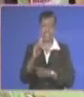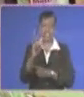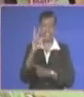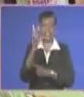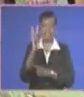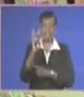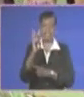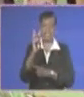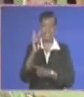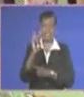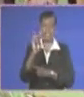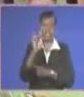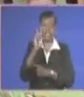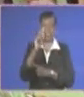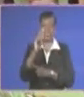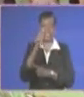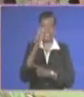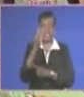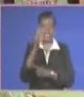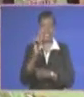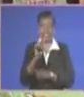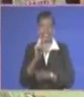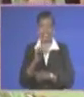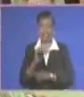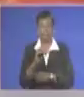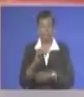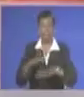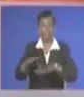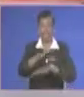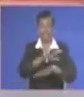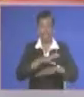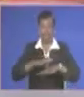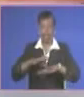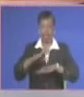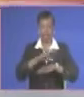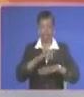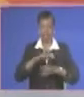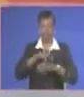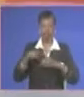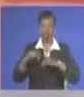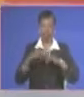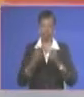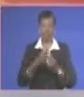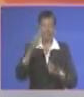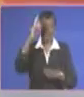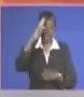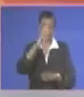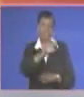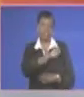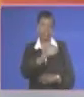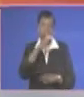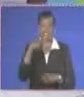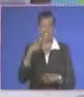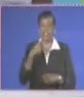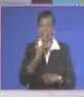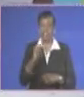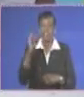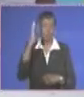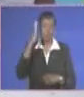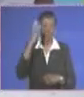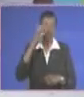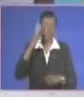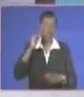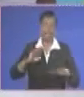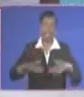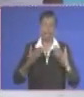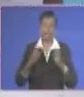2017-2018. Caribbean Civil Group Limited Executive Robin Strawn says the company was more than happy to assist in the initiative. Students, along with